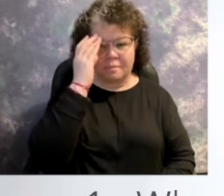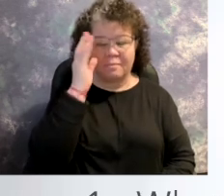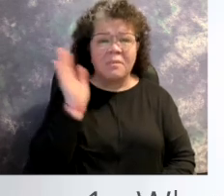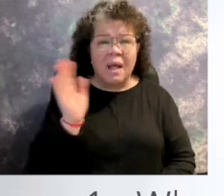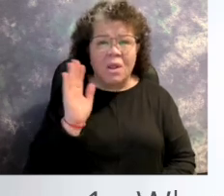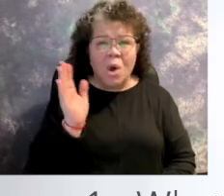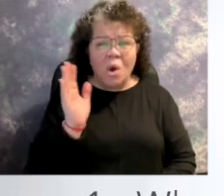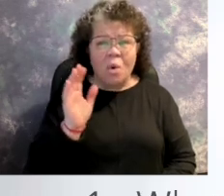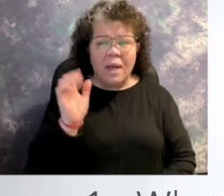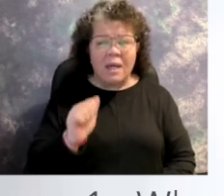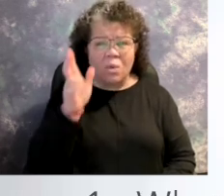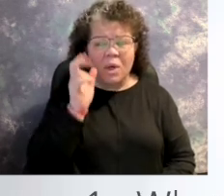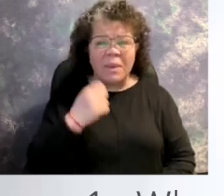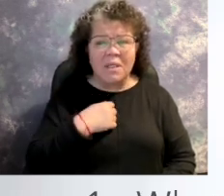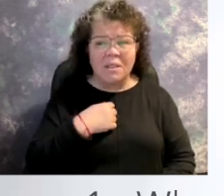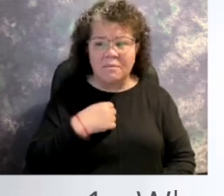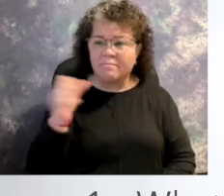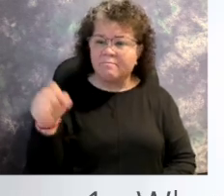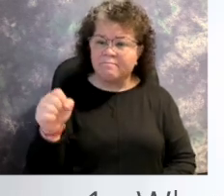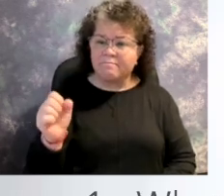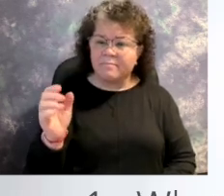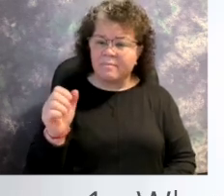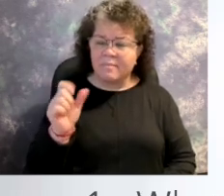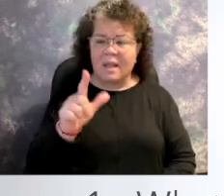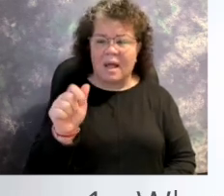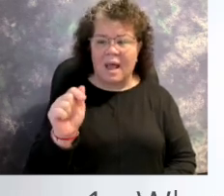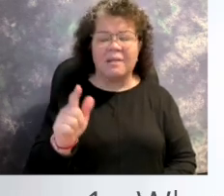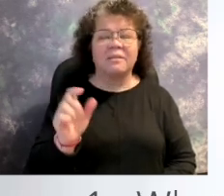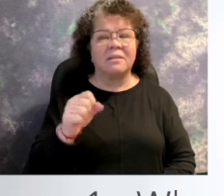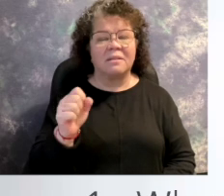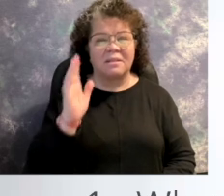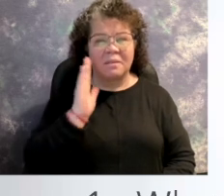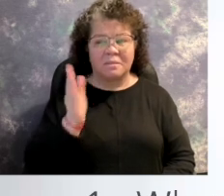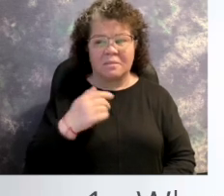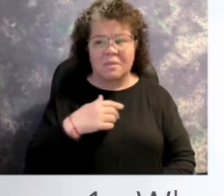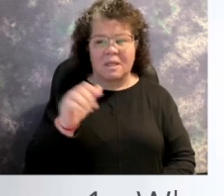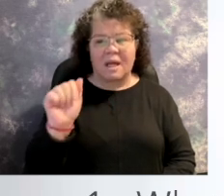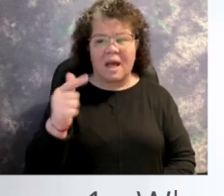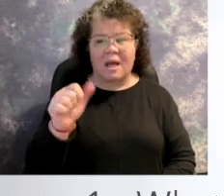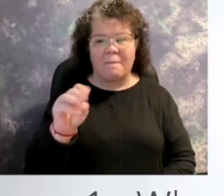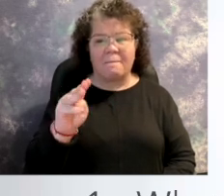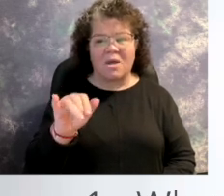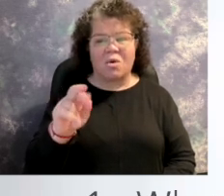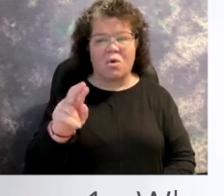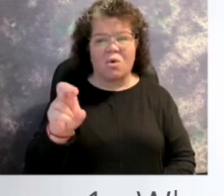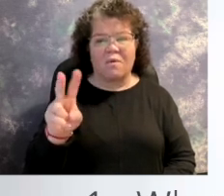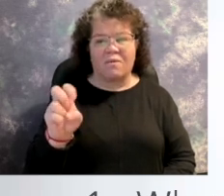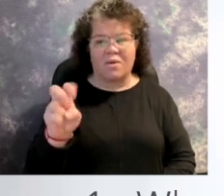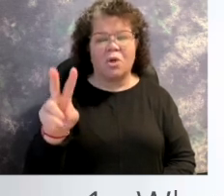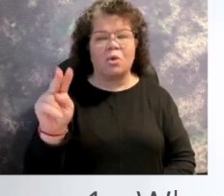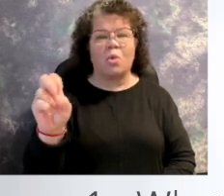Hello, can you hear me? Yes, I can hear you. Yeah, hi, my name Lala Gamirov-Nost, and I have